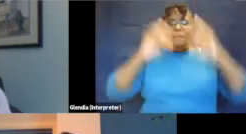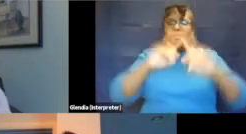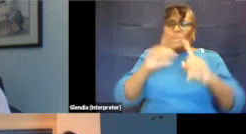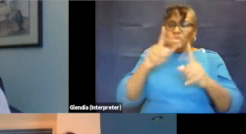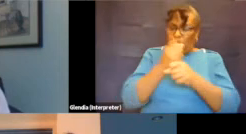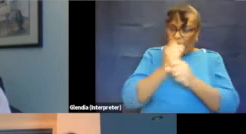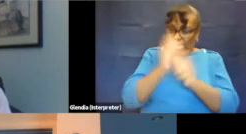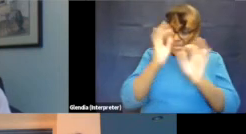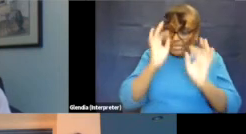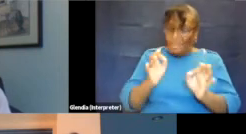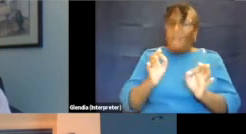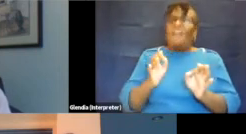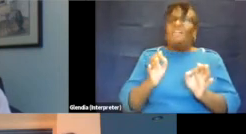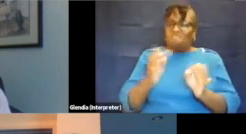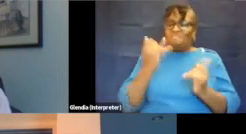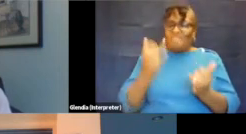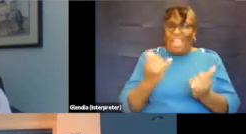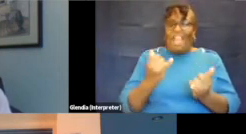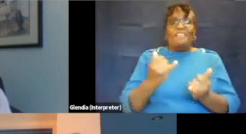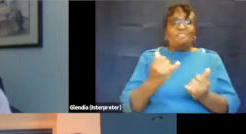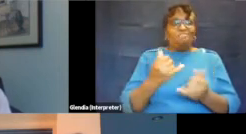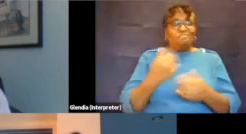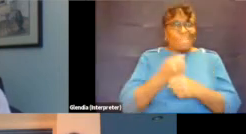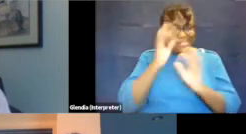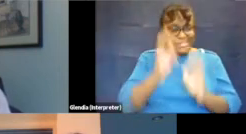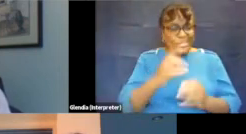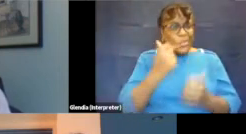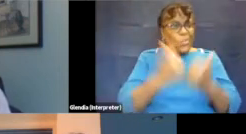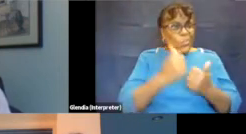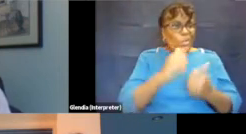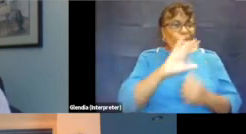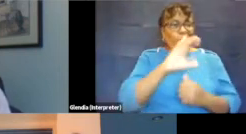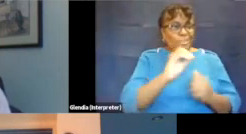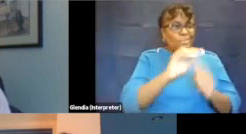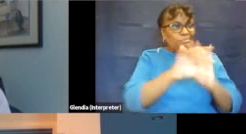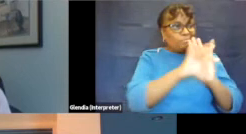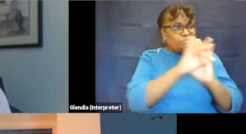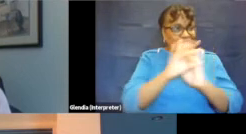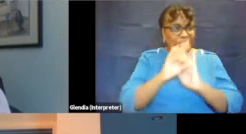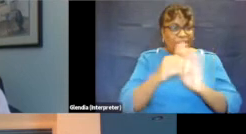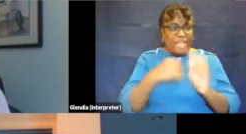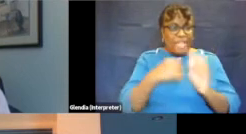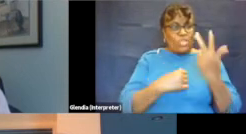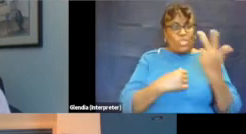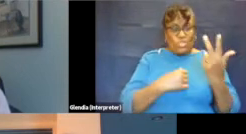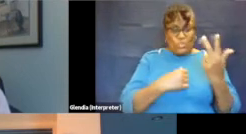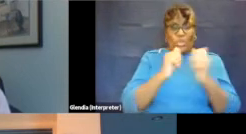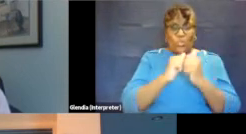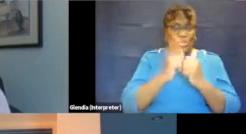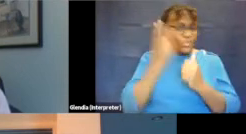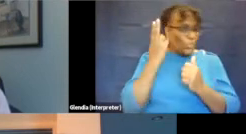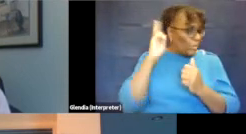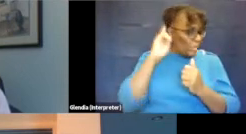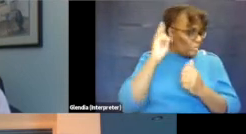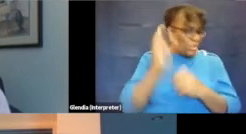what brand or what company do you choose. There's 3 with cochlear implants, there's 2 with Bahas, and there's many with hearing